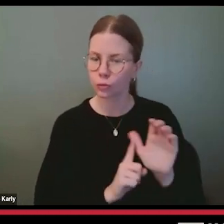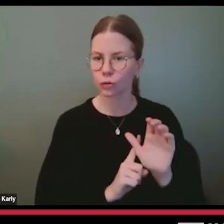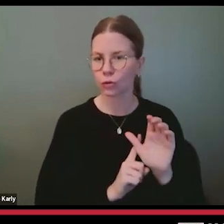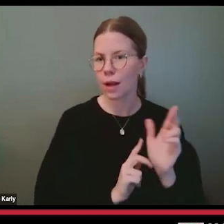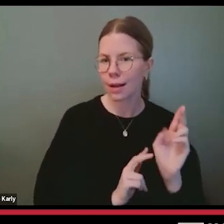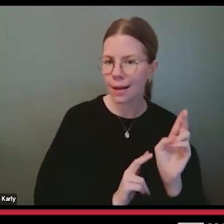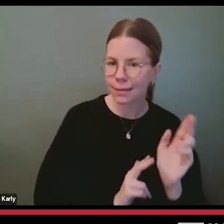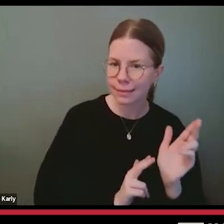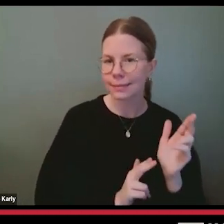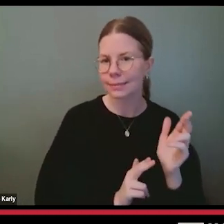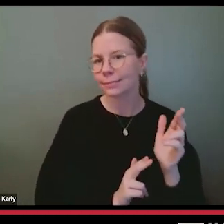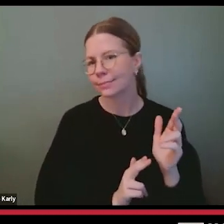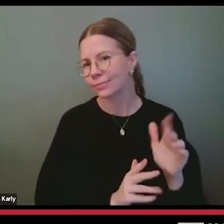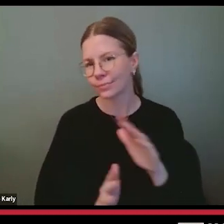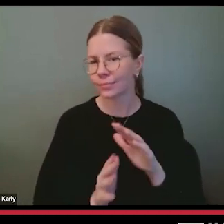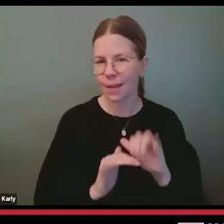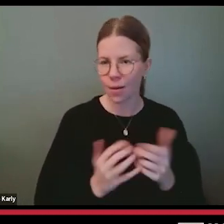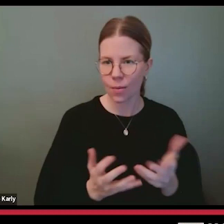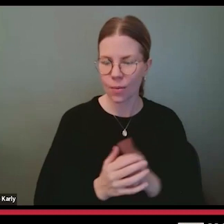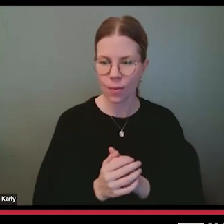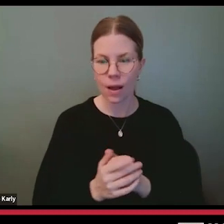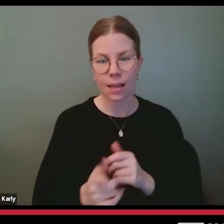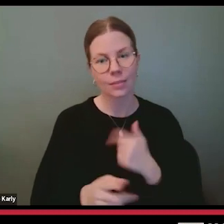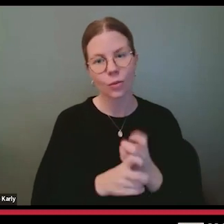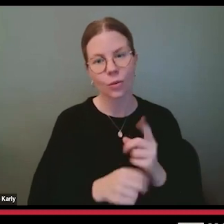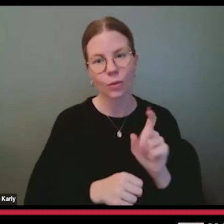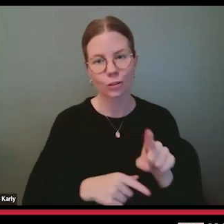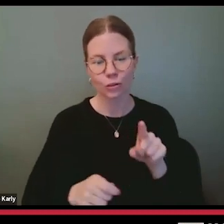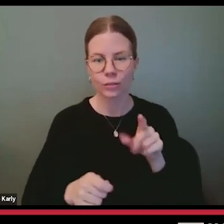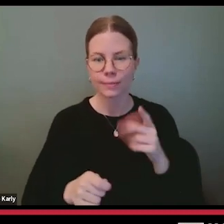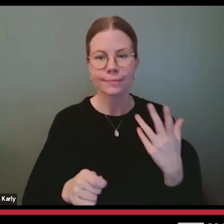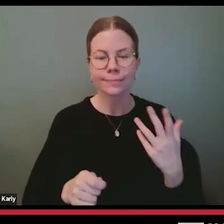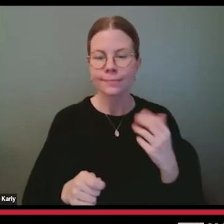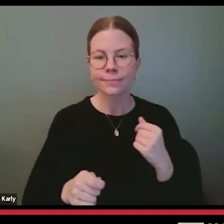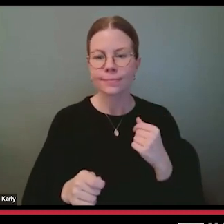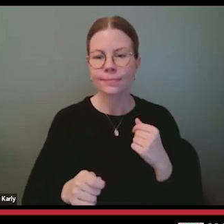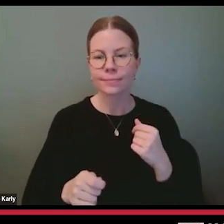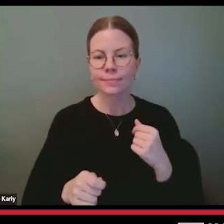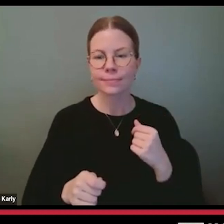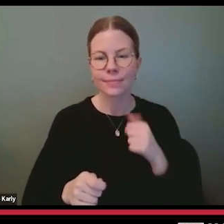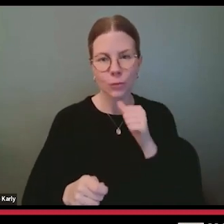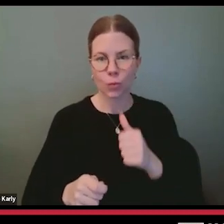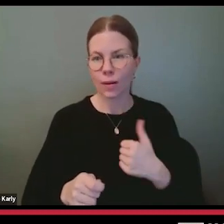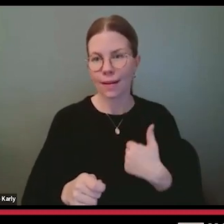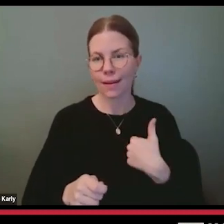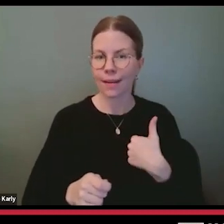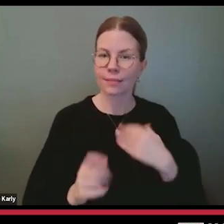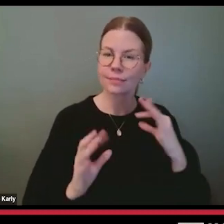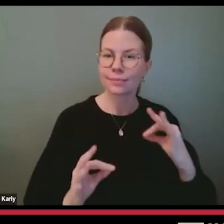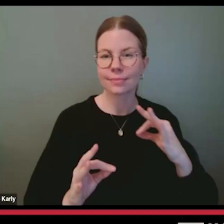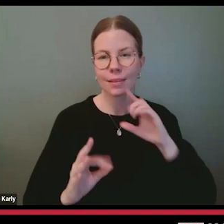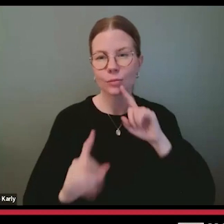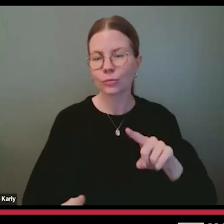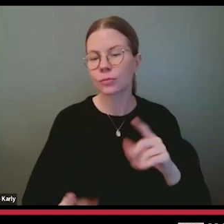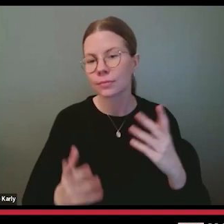Yeah, I think it's a hard question, and I don't know that I have better answers than anybody else. But what I do think is